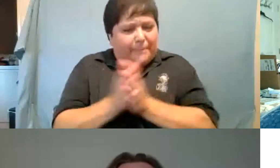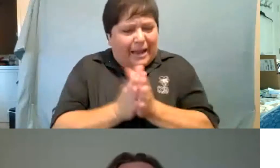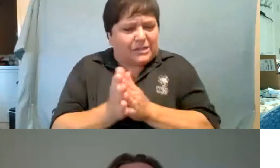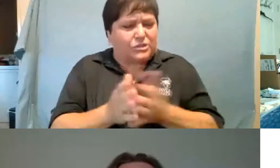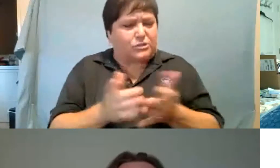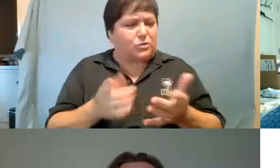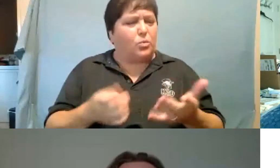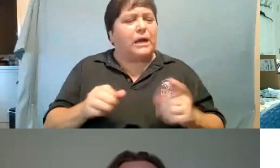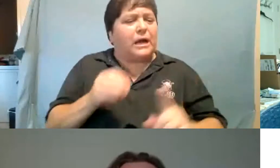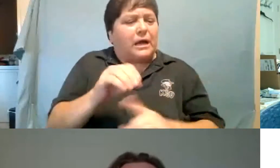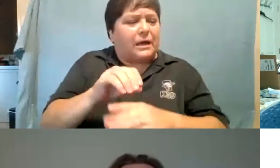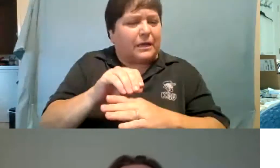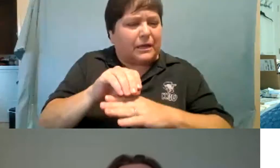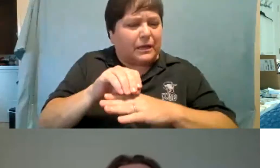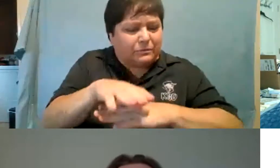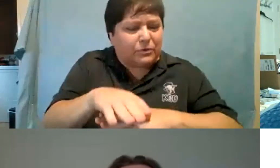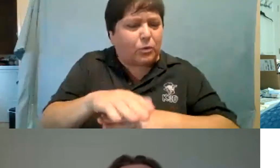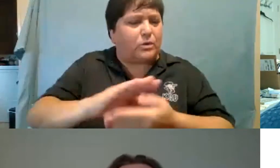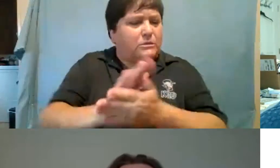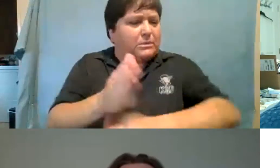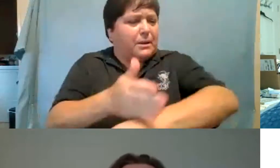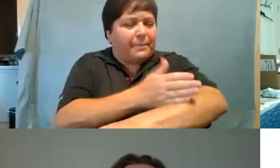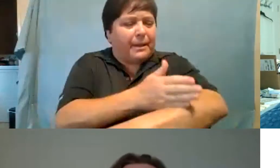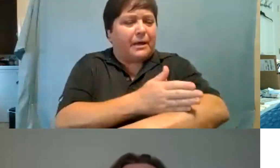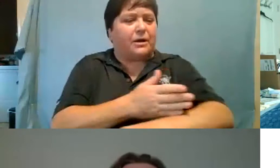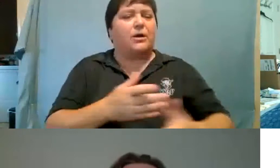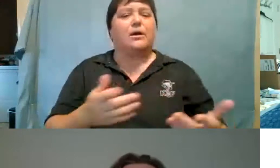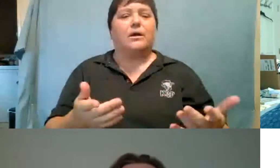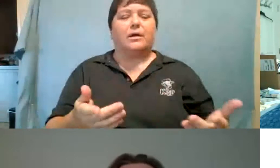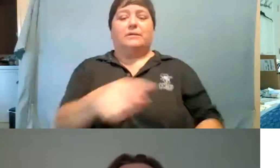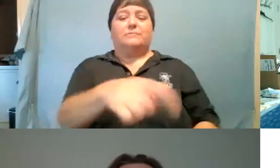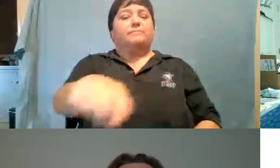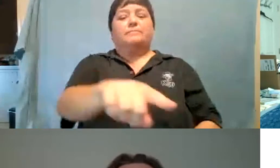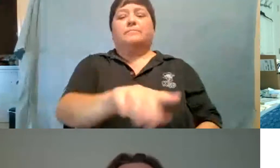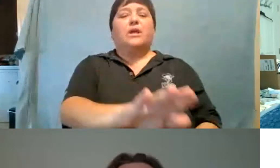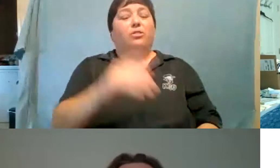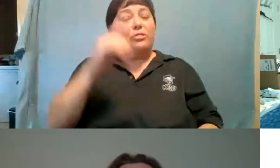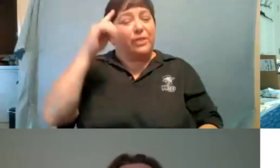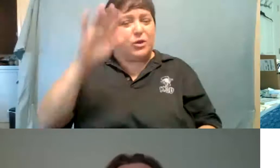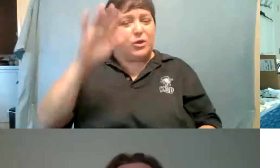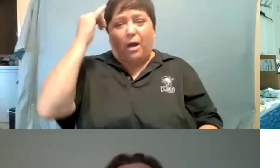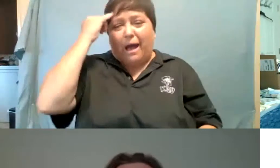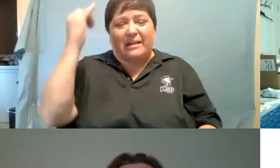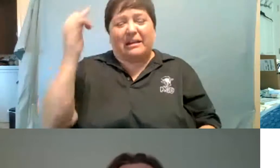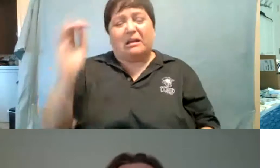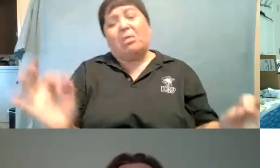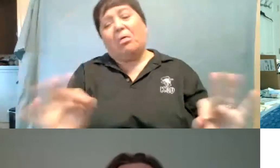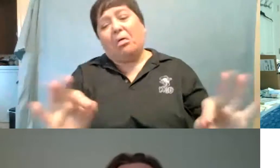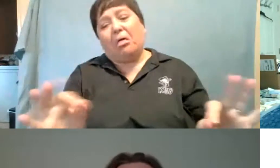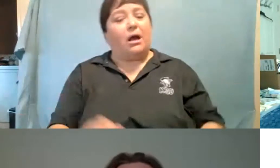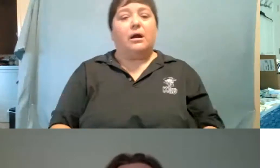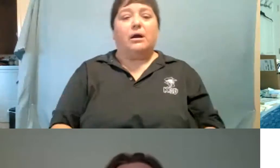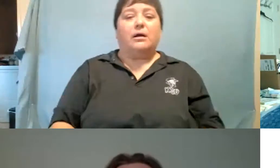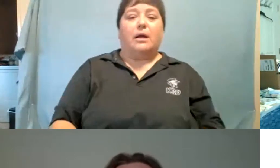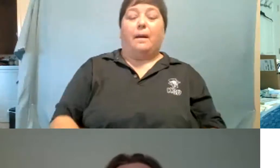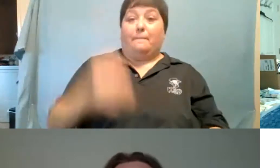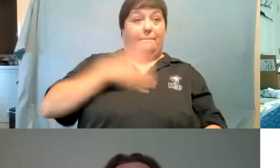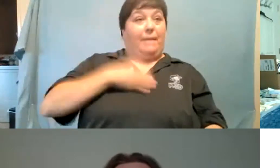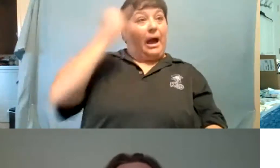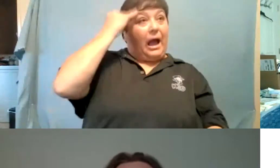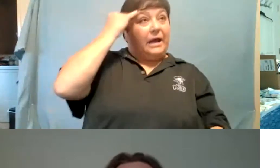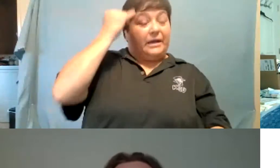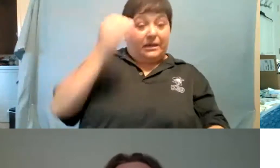was career and technical education. And don't ever feel like your like ideas are ever falling on deaf ears, because I saw my ideas come into